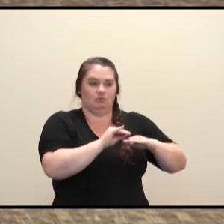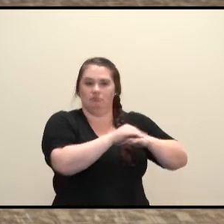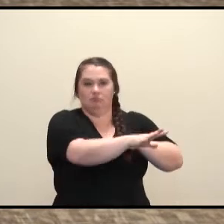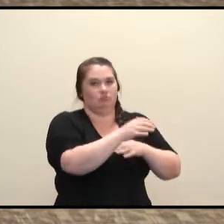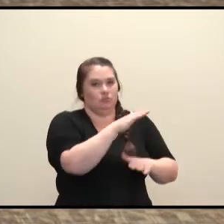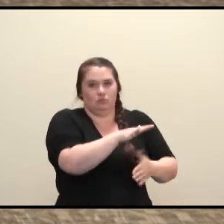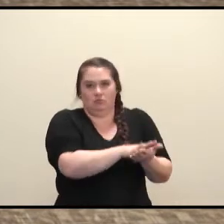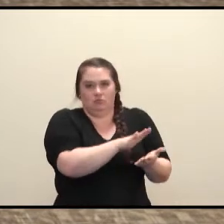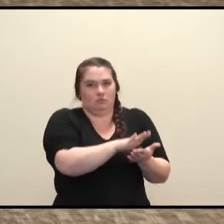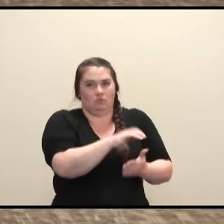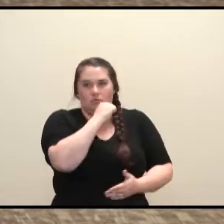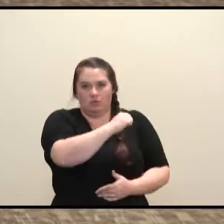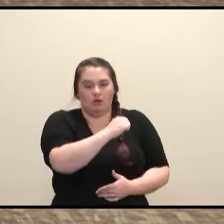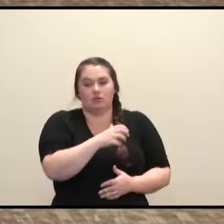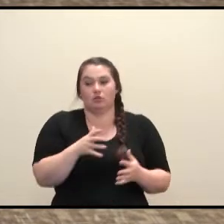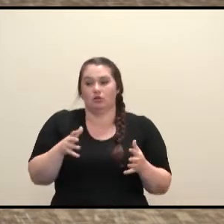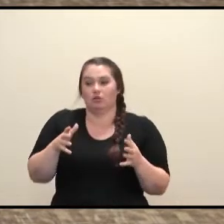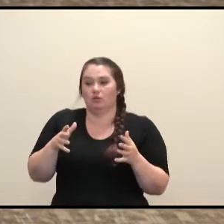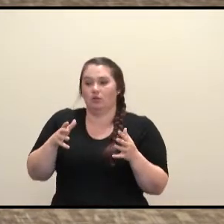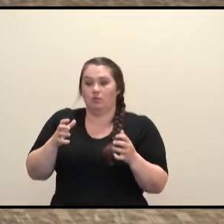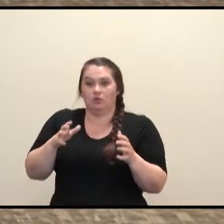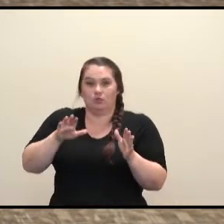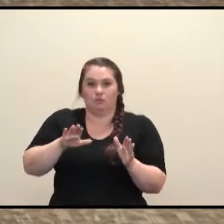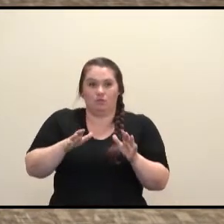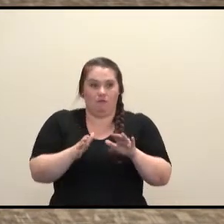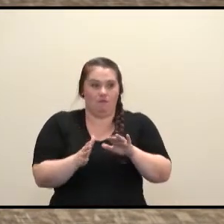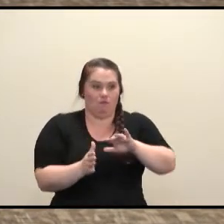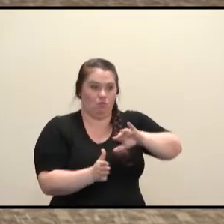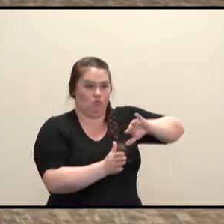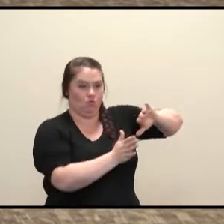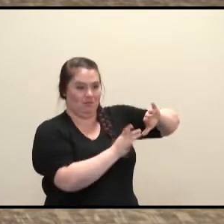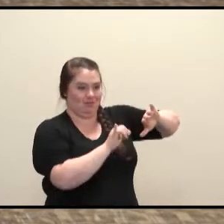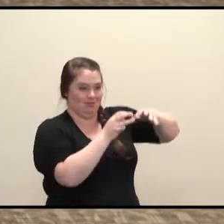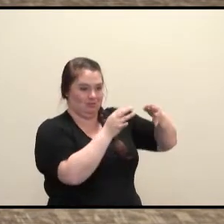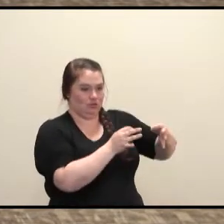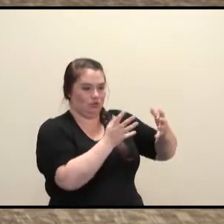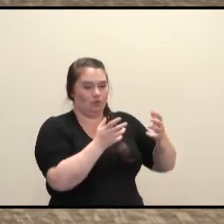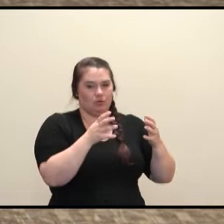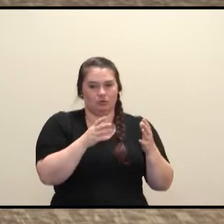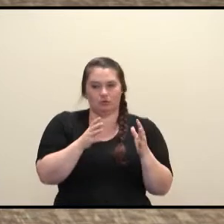tried to stay away from those kinds of decisions at this point.